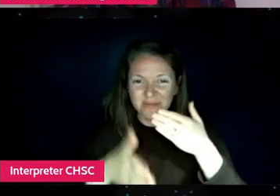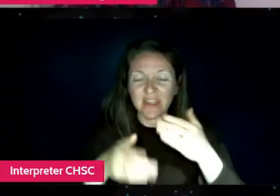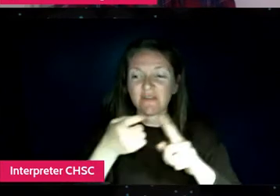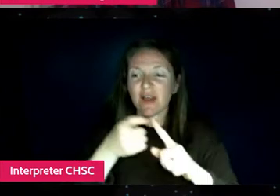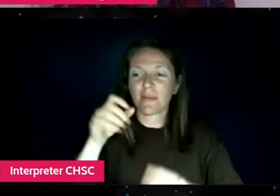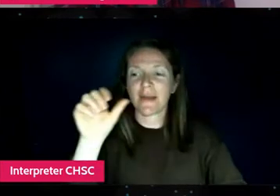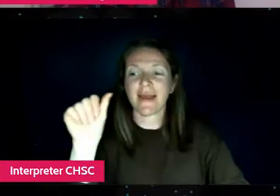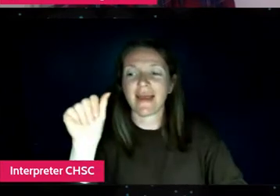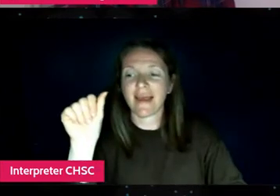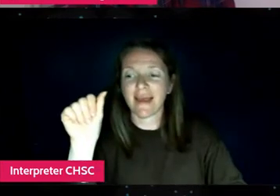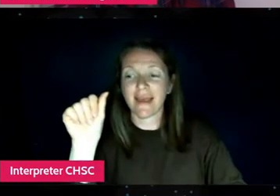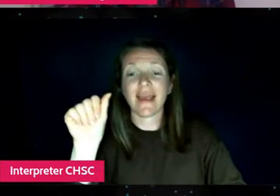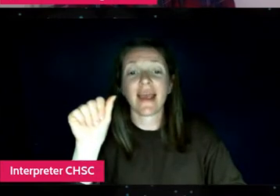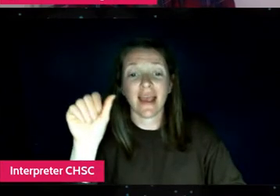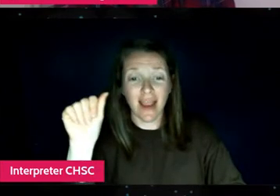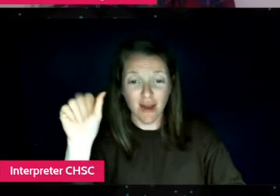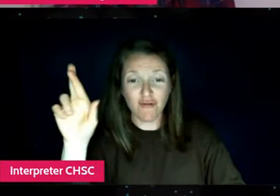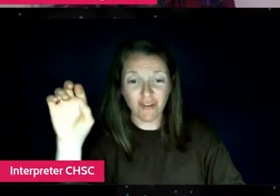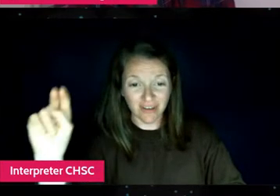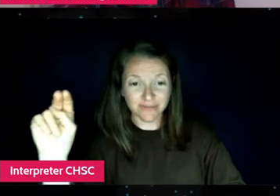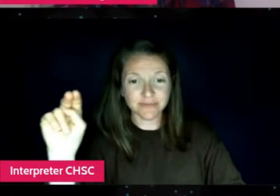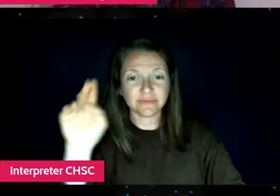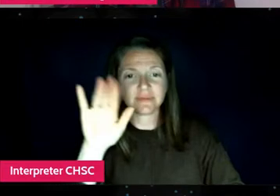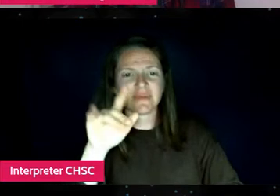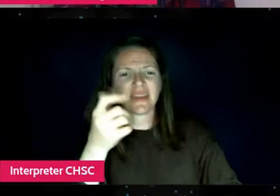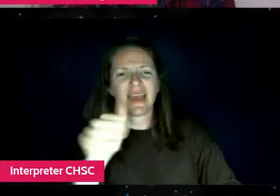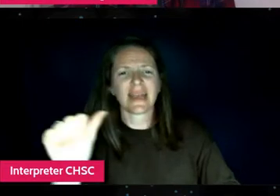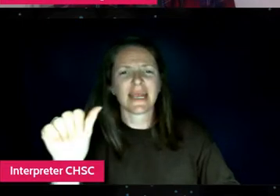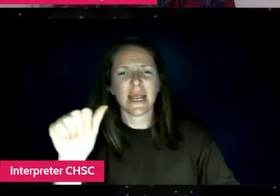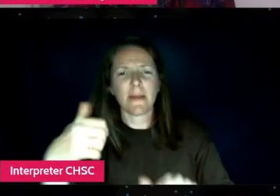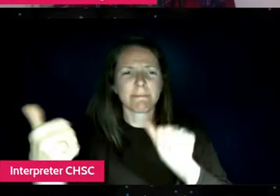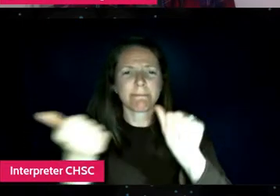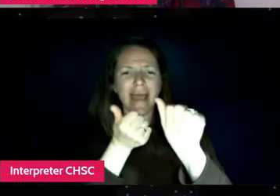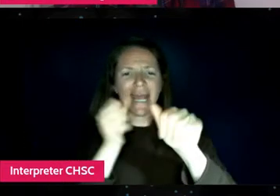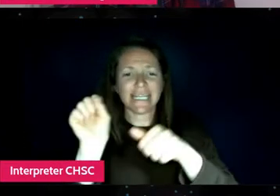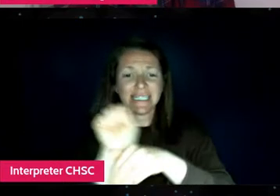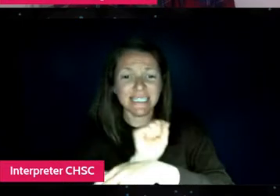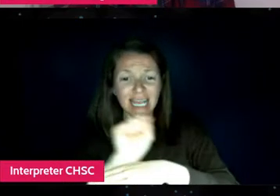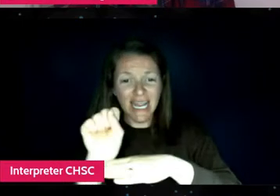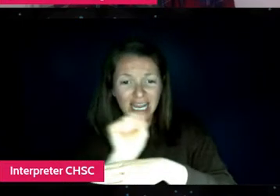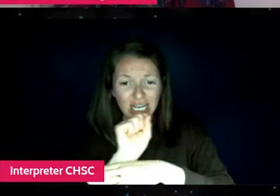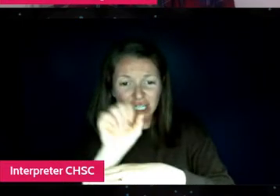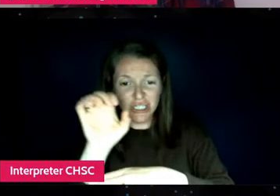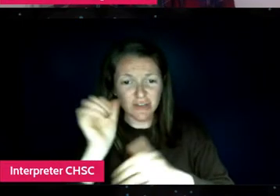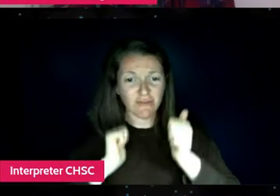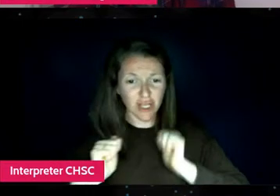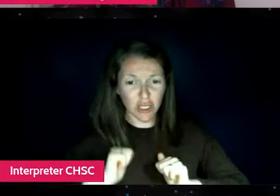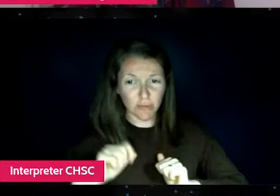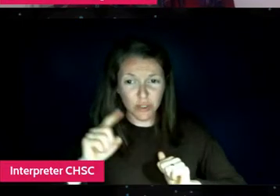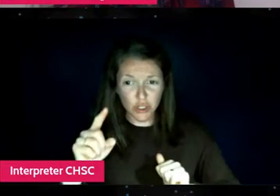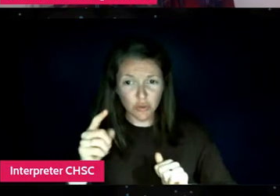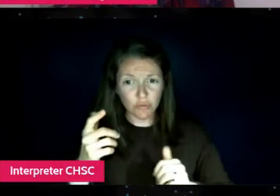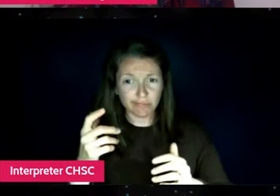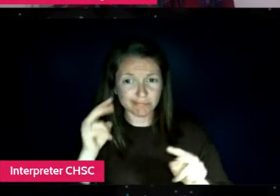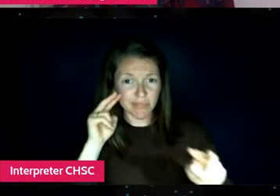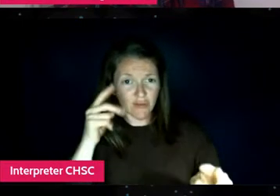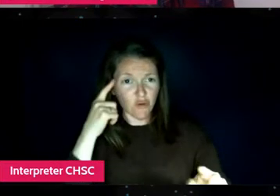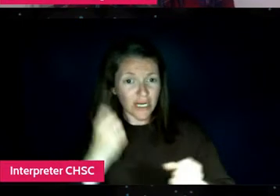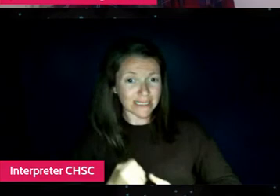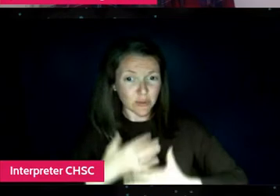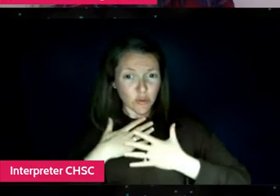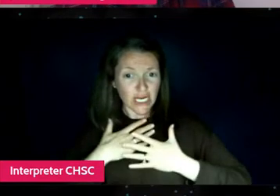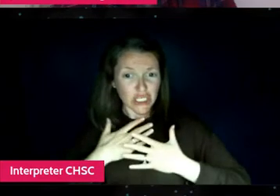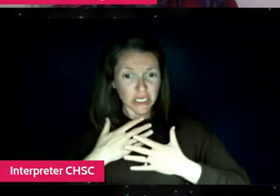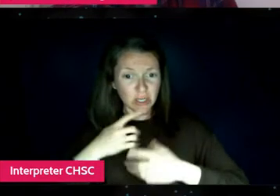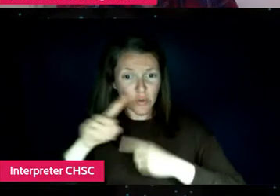Aaron, were there any backstage films that you all look to for inspiration when filming and creating